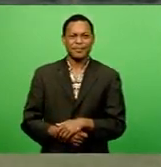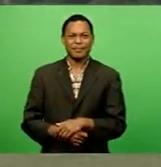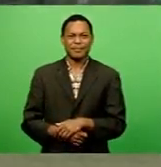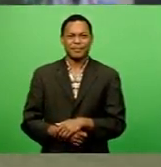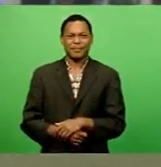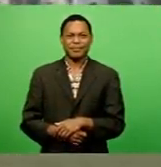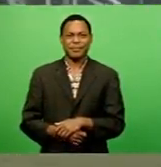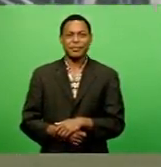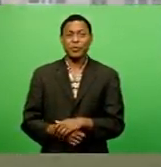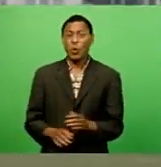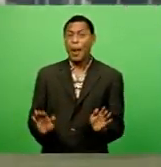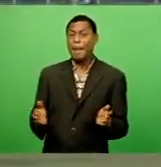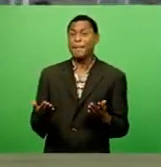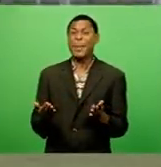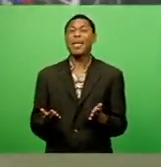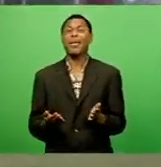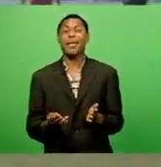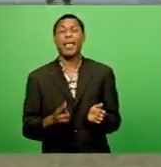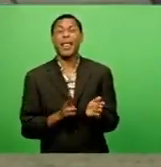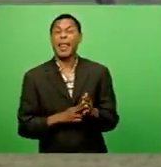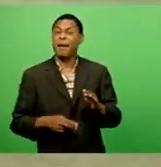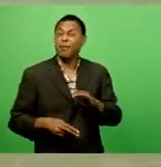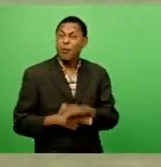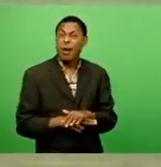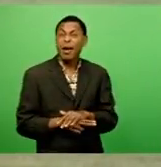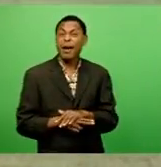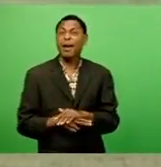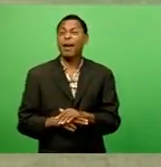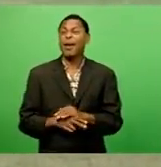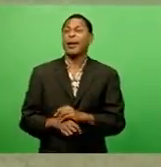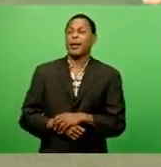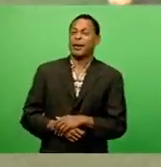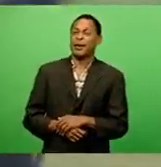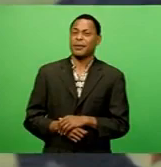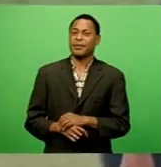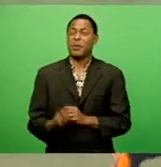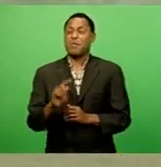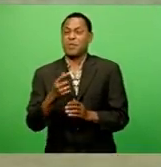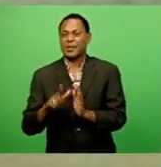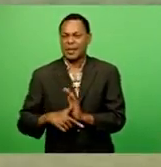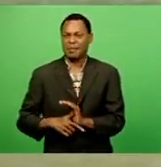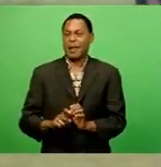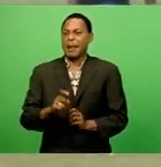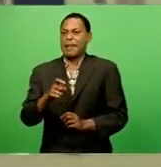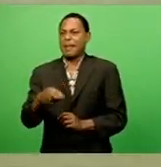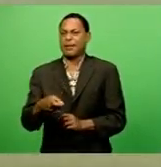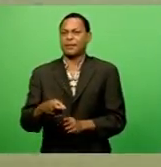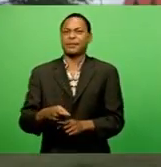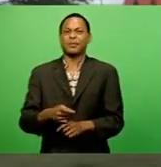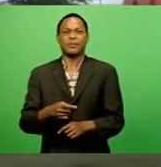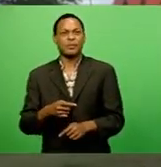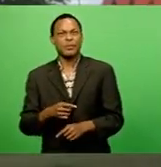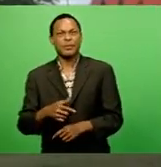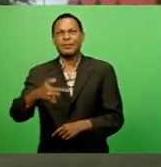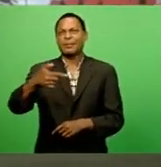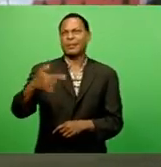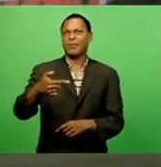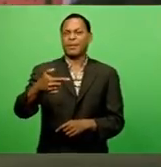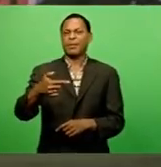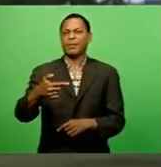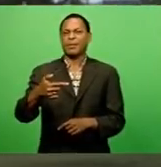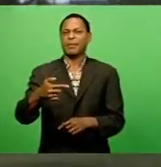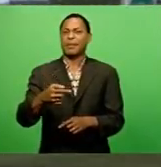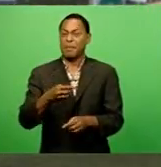Lautoka play Navua in the opening match of the Vodafone National League at the Uprising Sports Center on the 7th of next